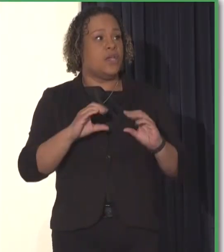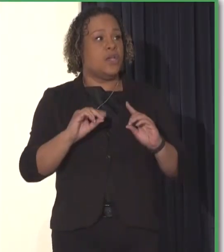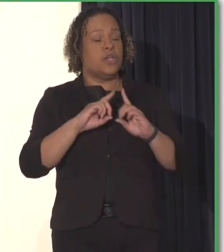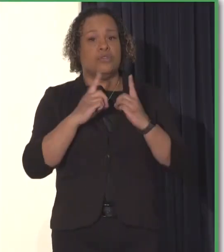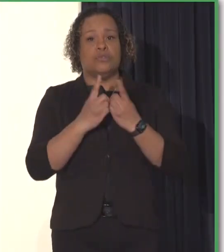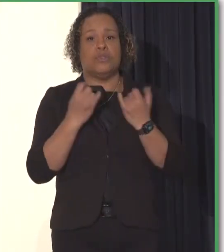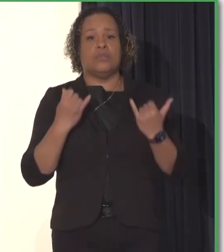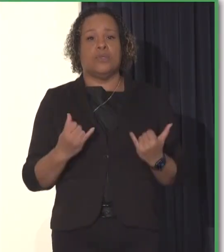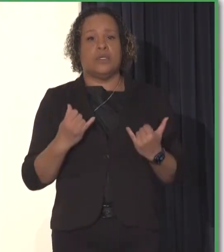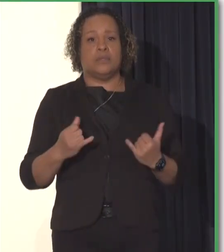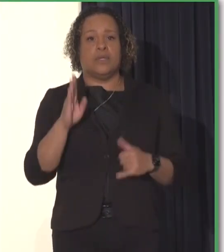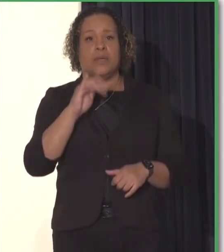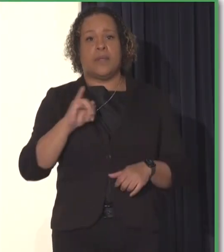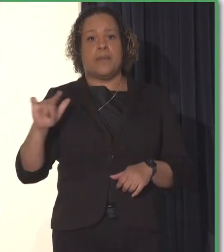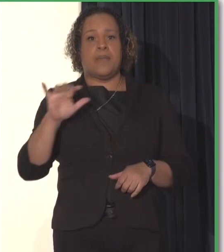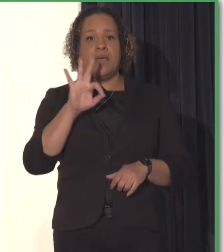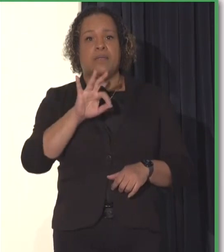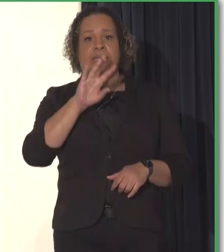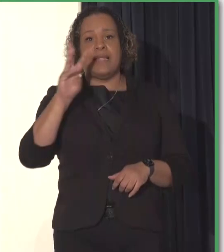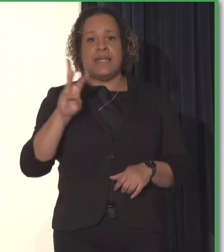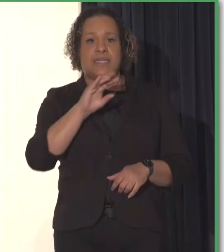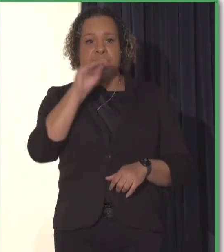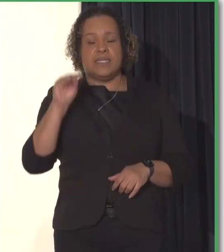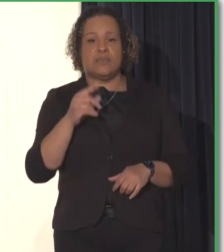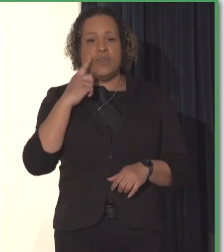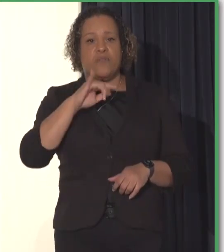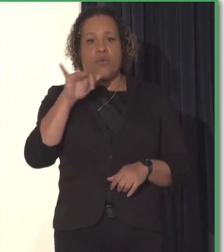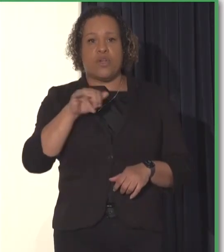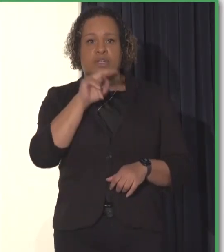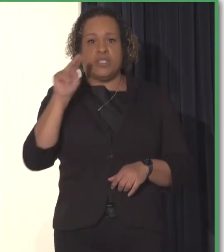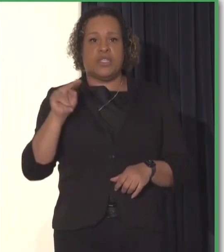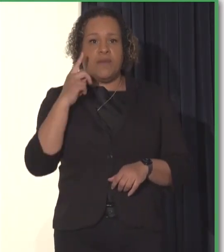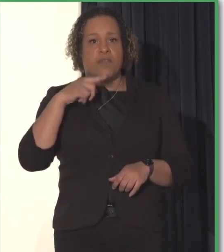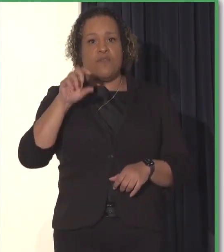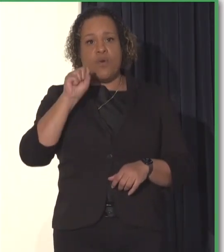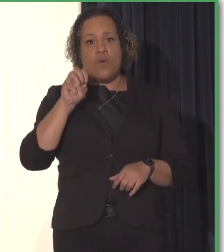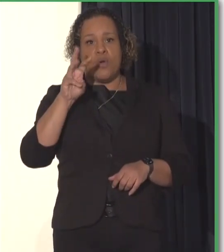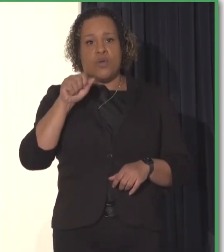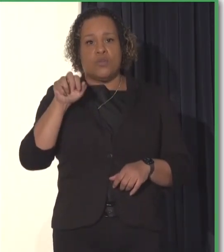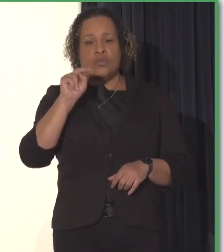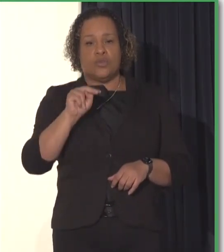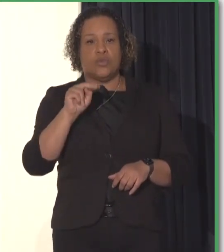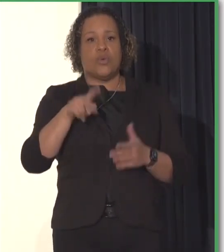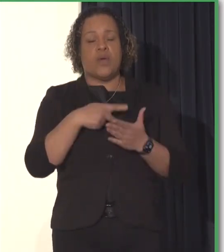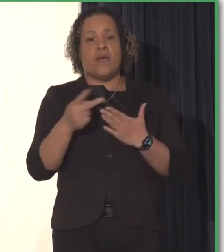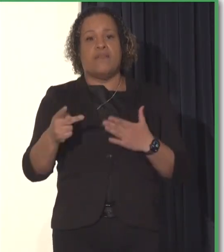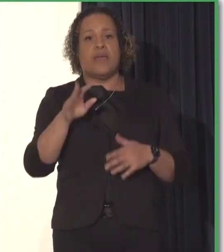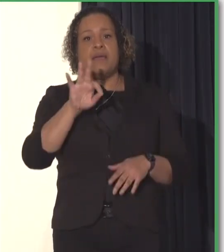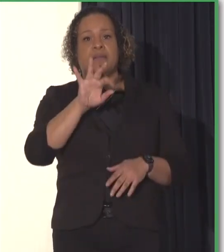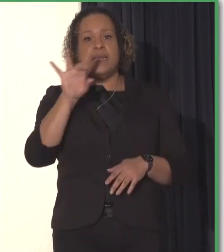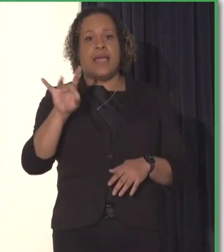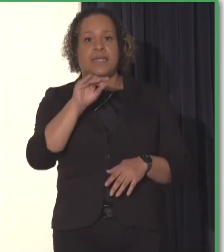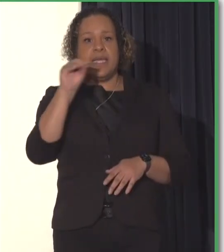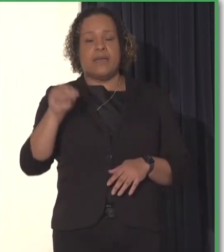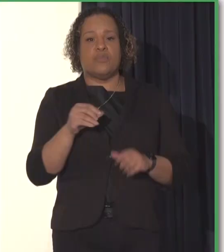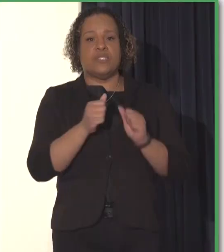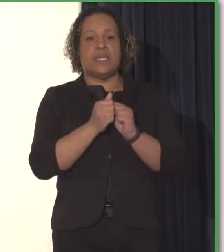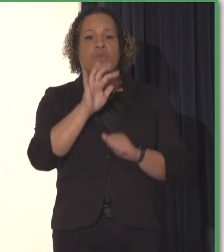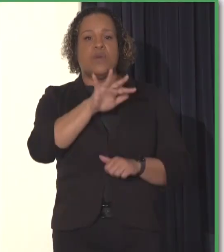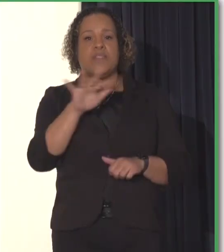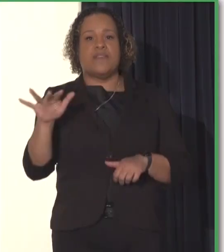currently filled at 96% for the month of January. For sworn, we were filled at 98% with 55